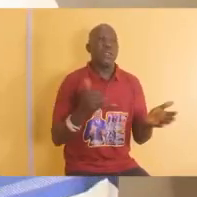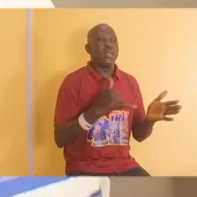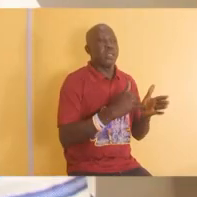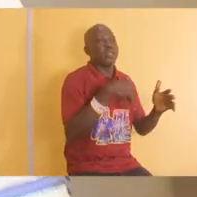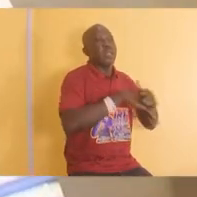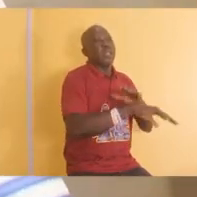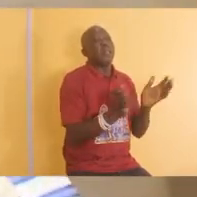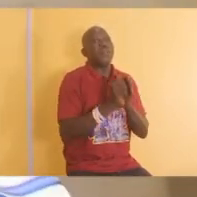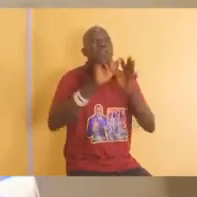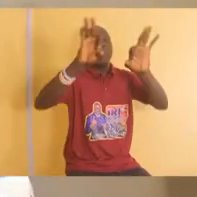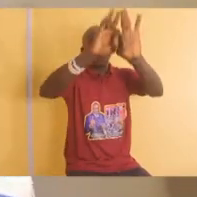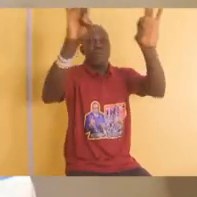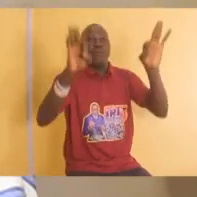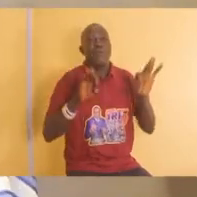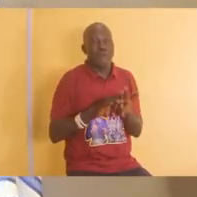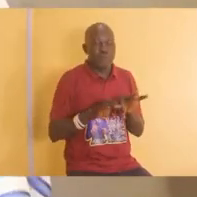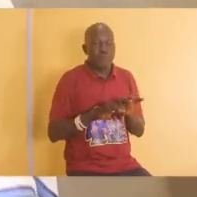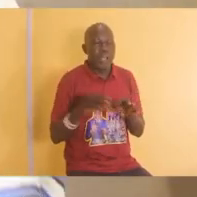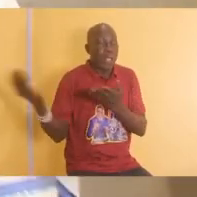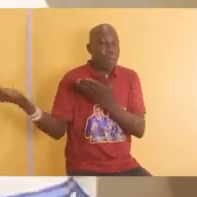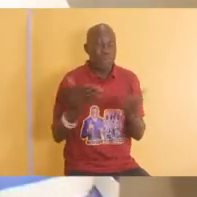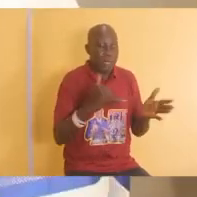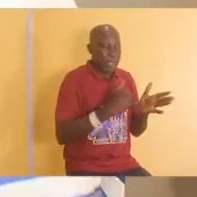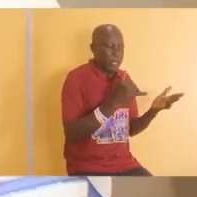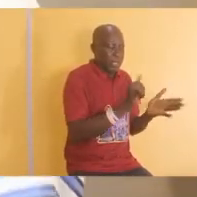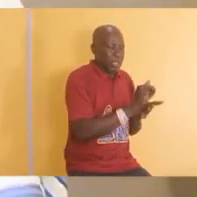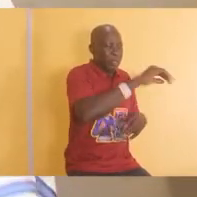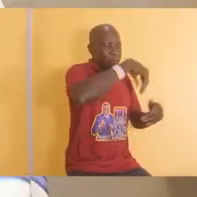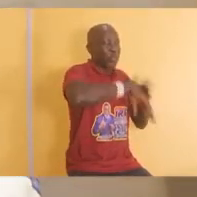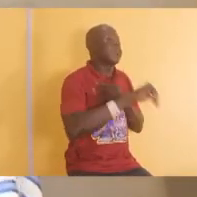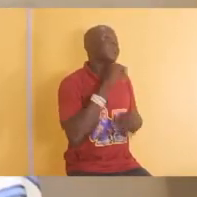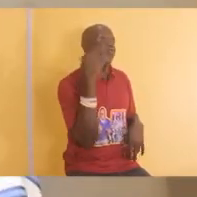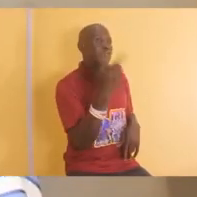Bring away your file, your sin,